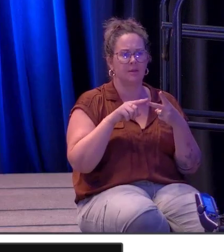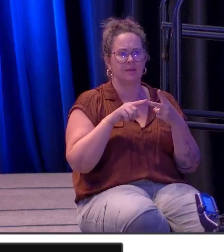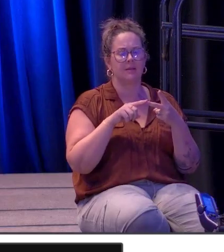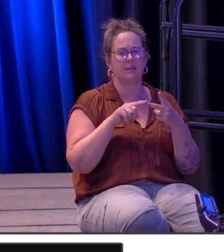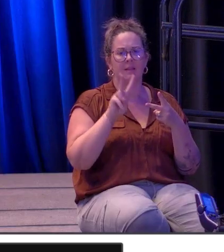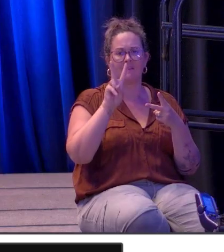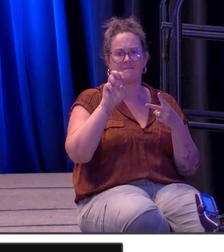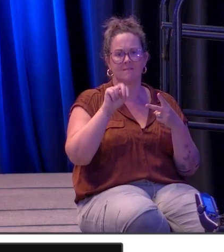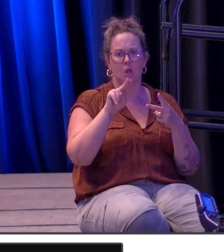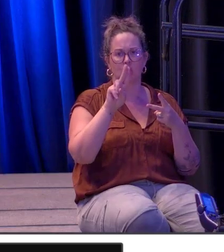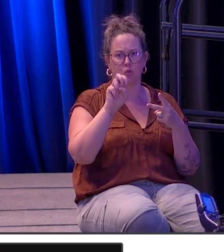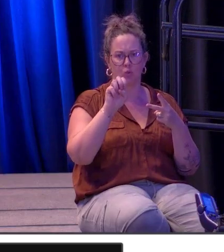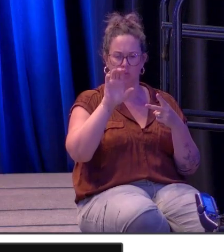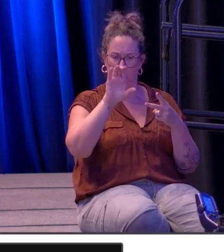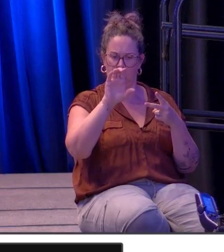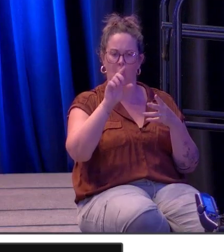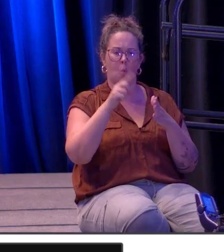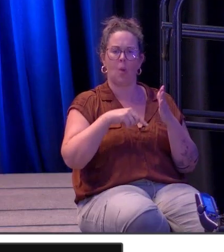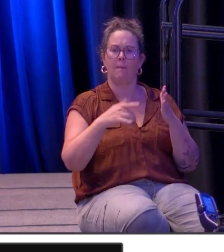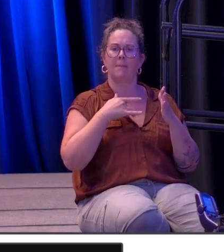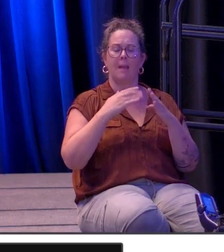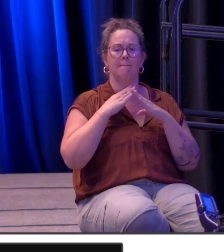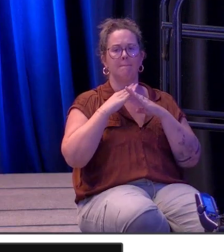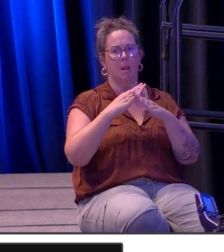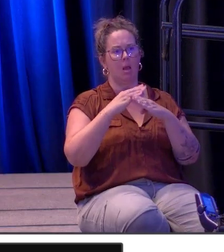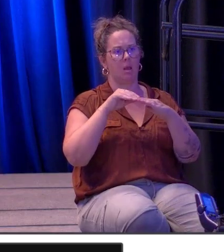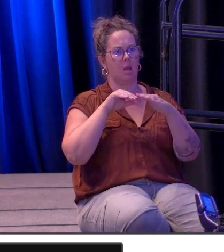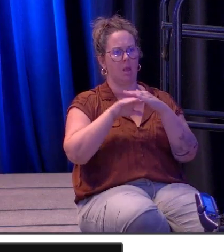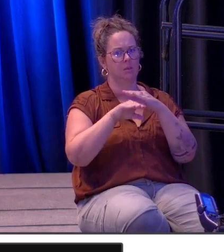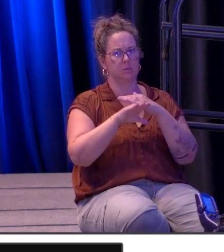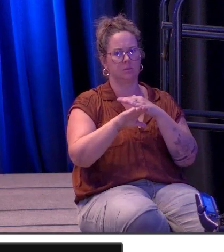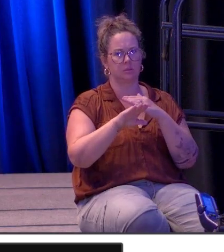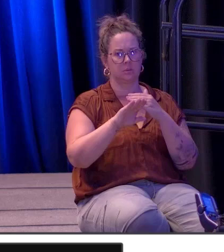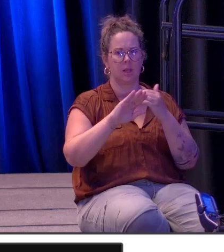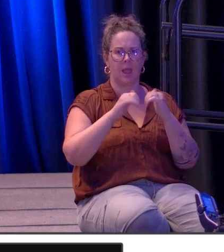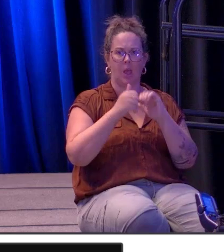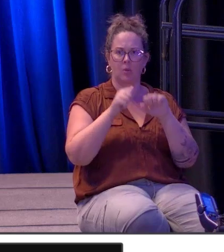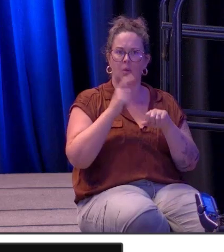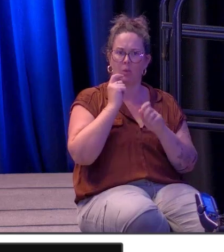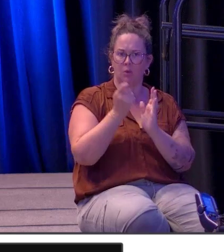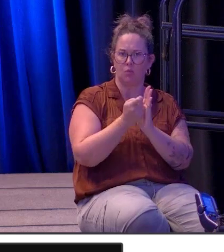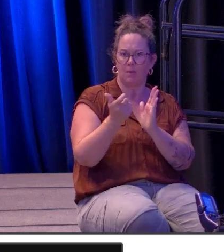zone, what blocks access and how do we reduce or remove it?